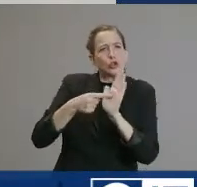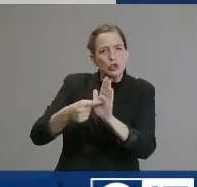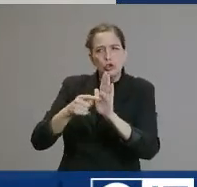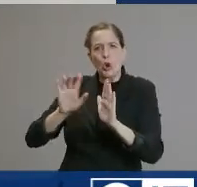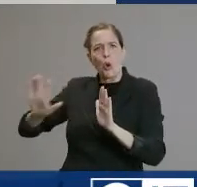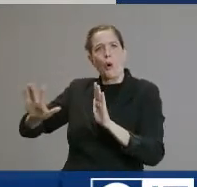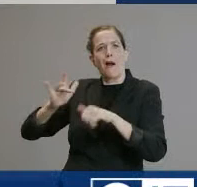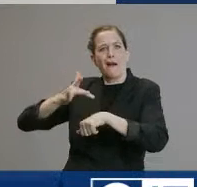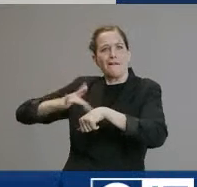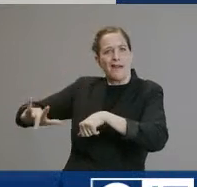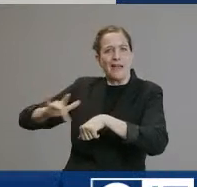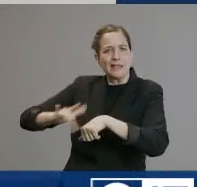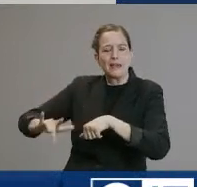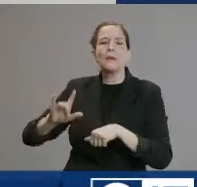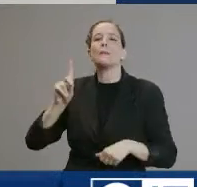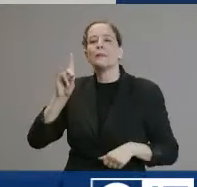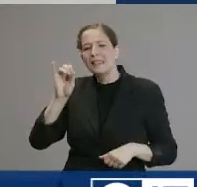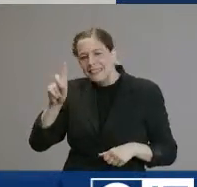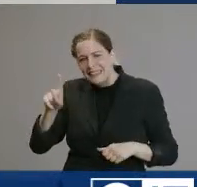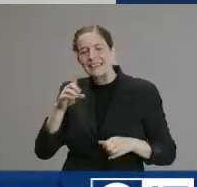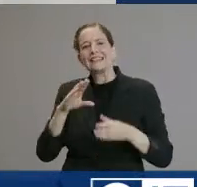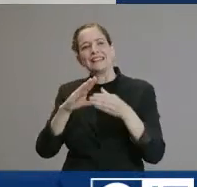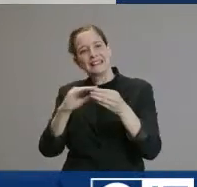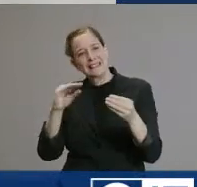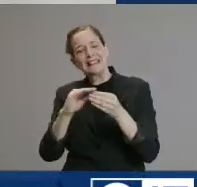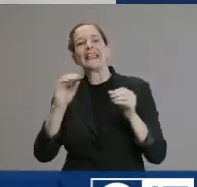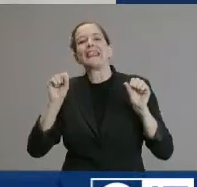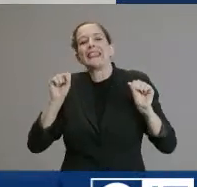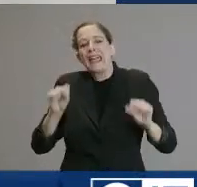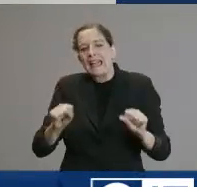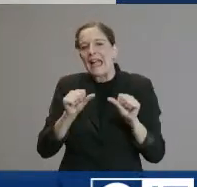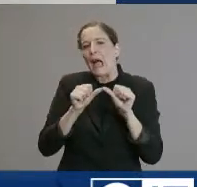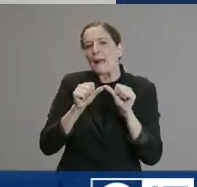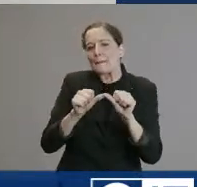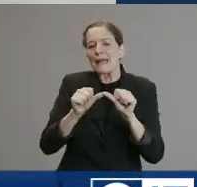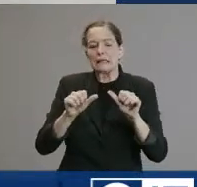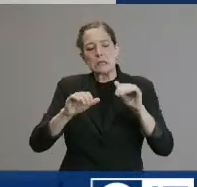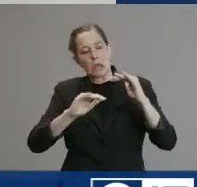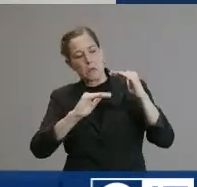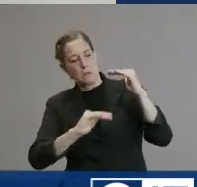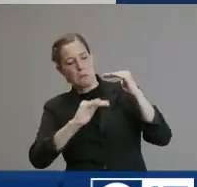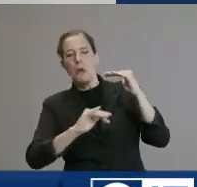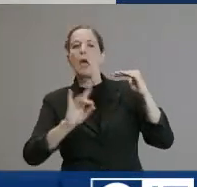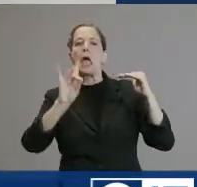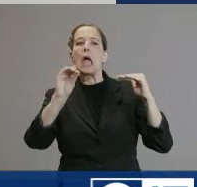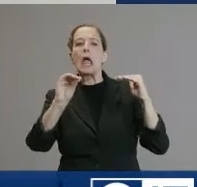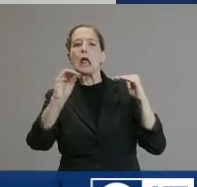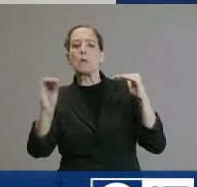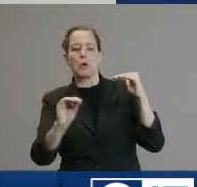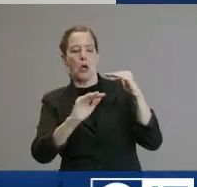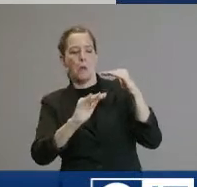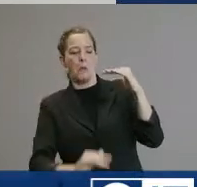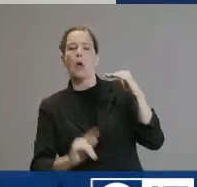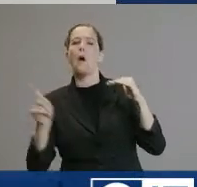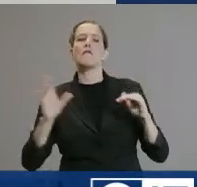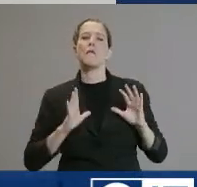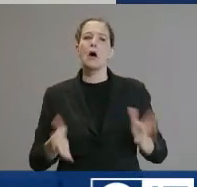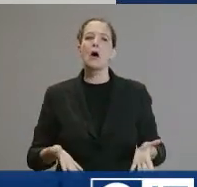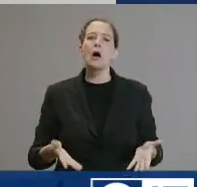maintain capacity at 80% or below. Okay, so let me, a related question. So Maricopa County yesterday said